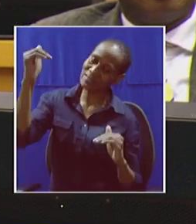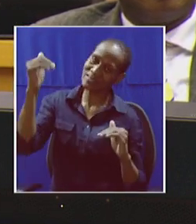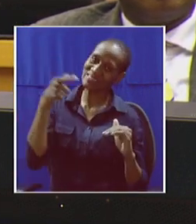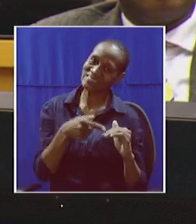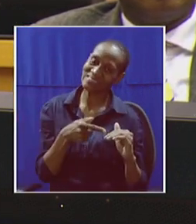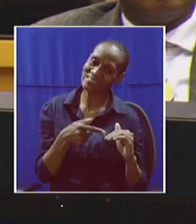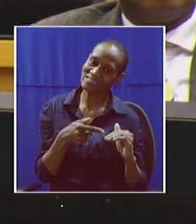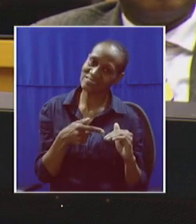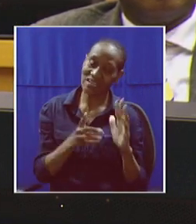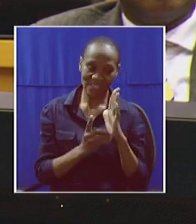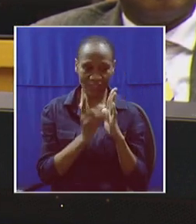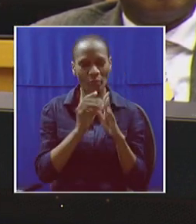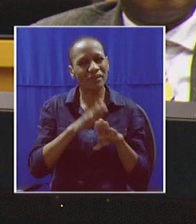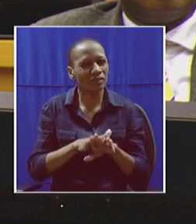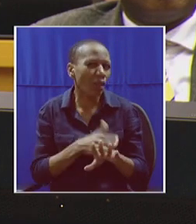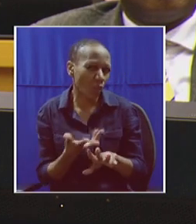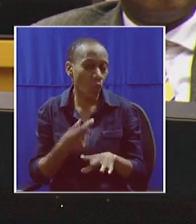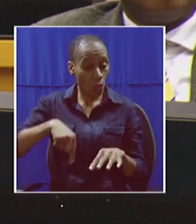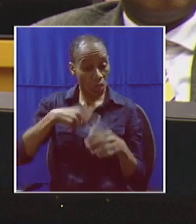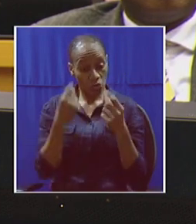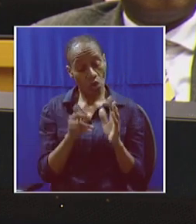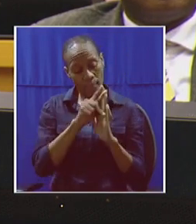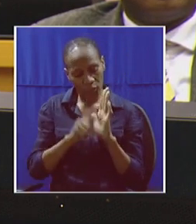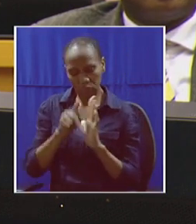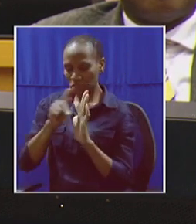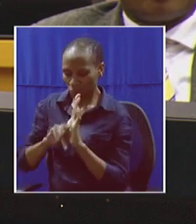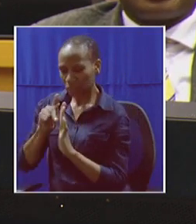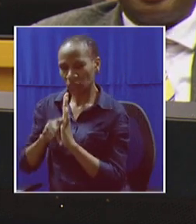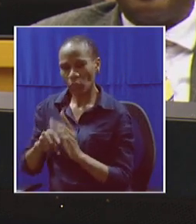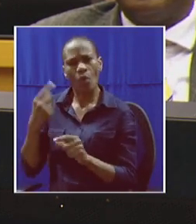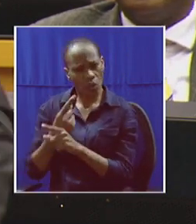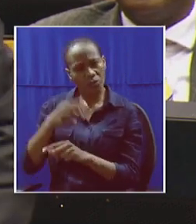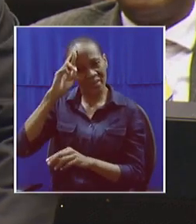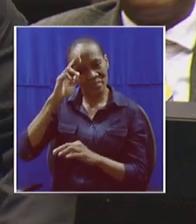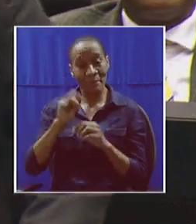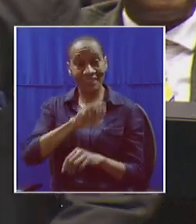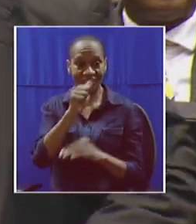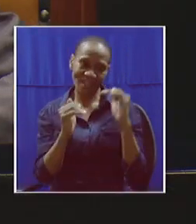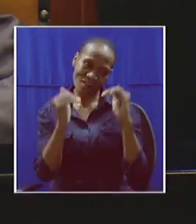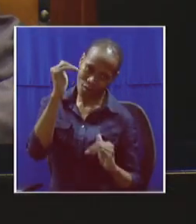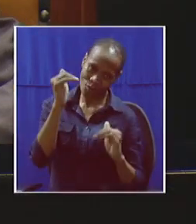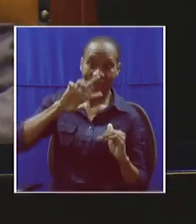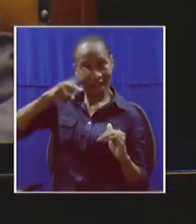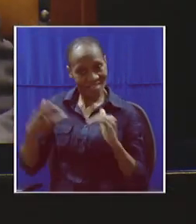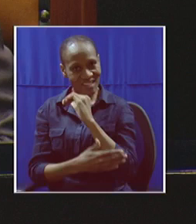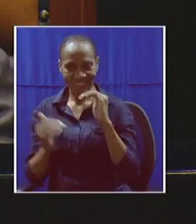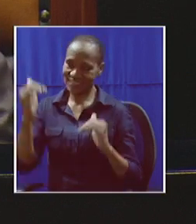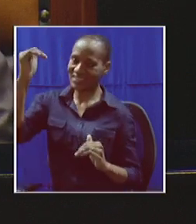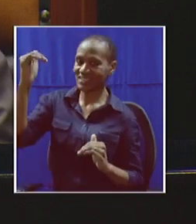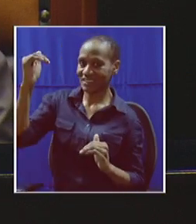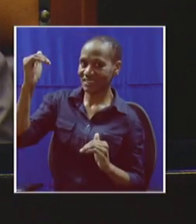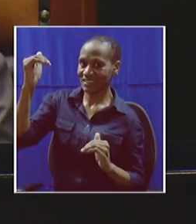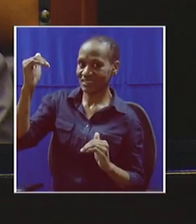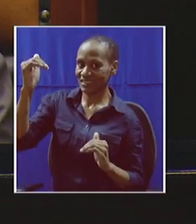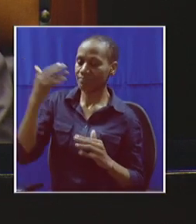development and when we develop policies we take that into account is there a follow up from The Honorable bosov yes